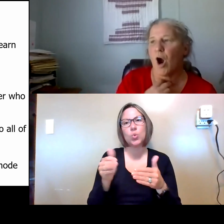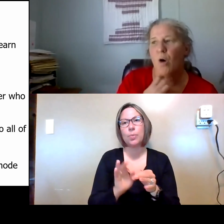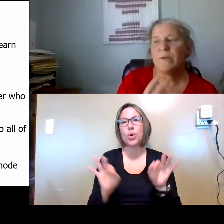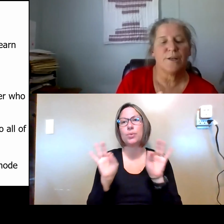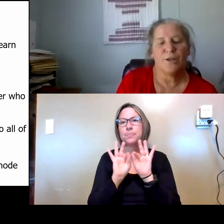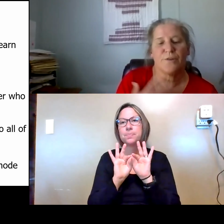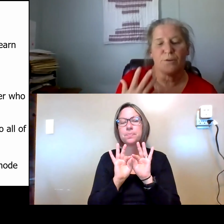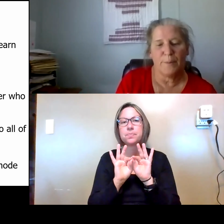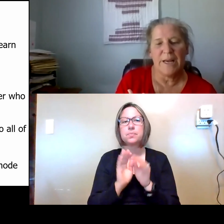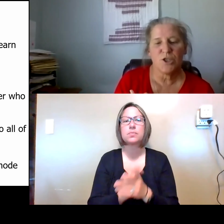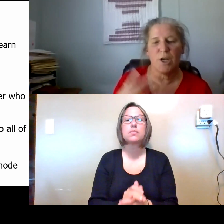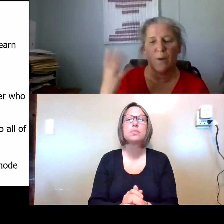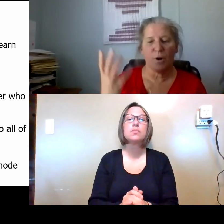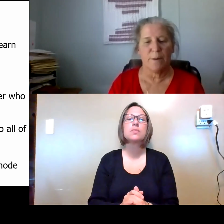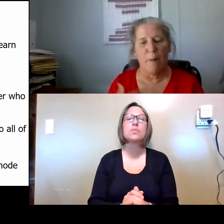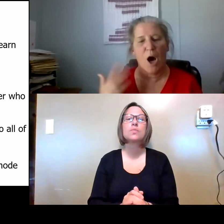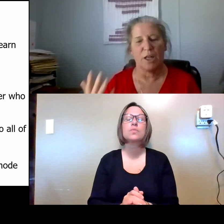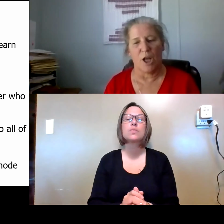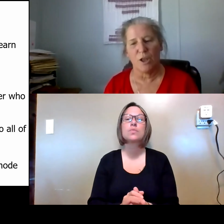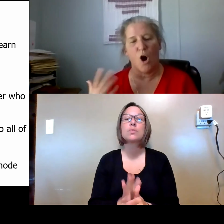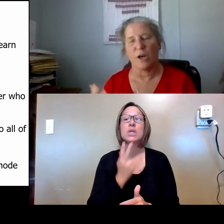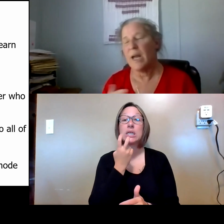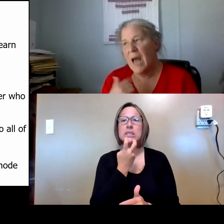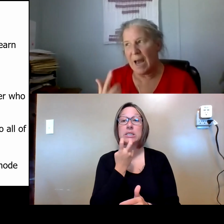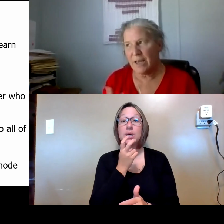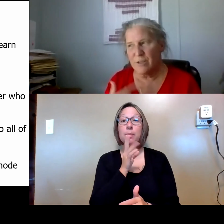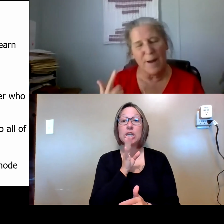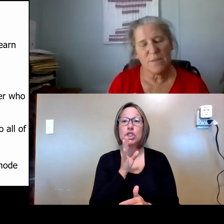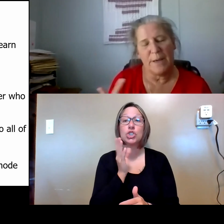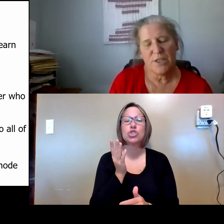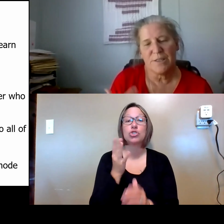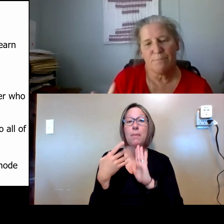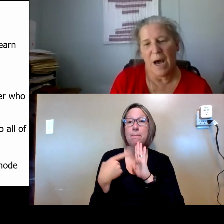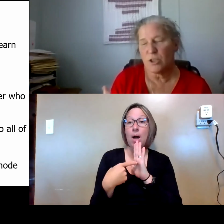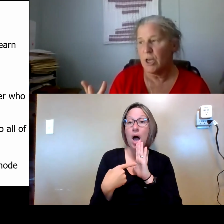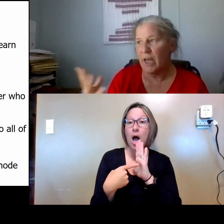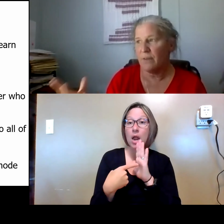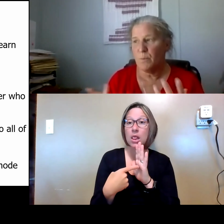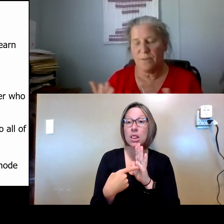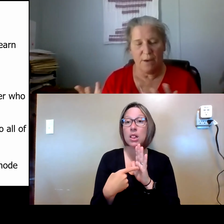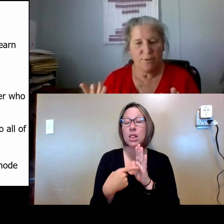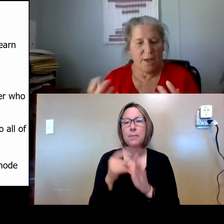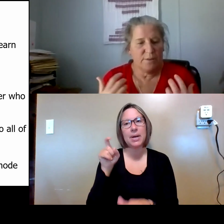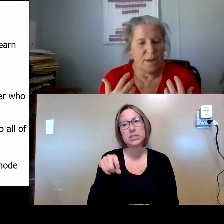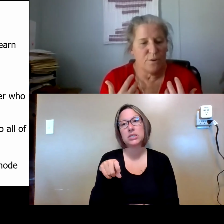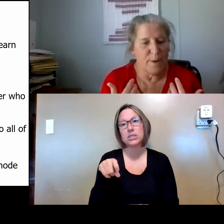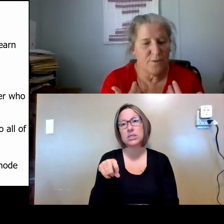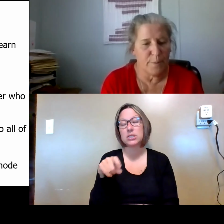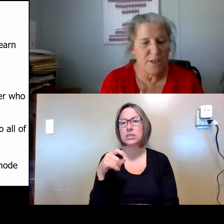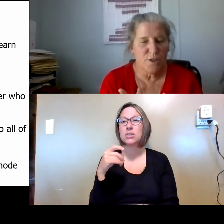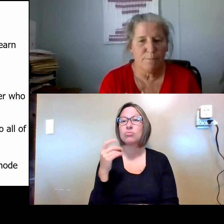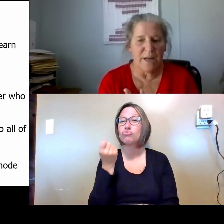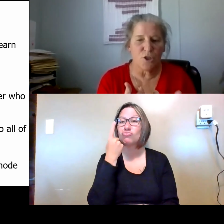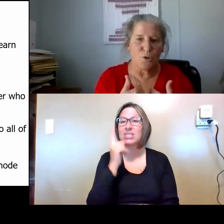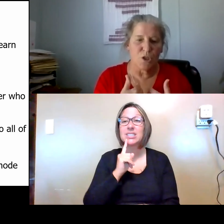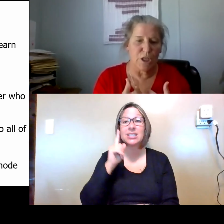remember, we're always going to use our speech and we're going to model along. I use my speech as much, even with deaf kids, I use my